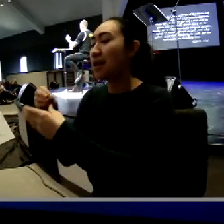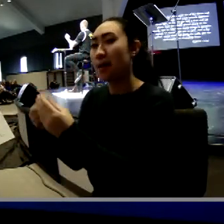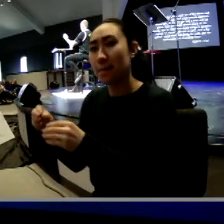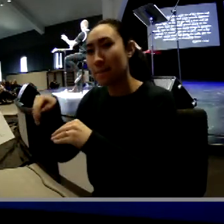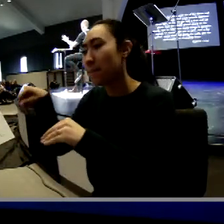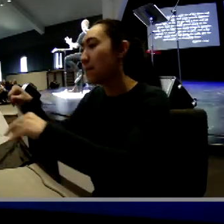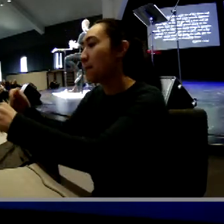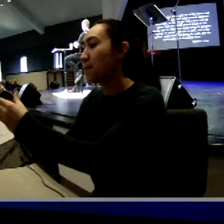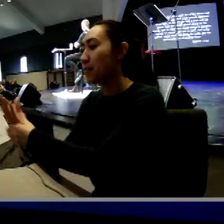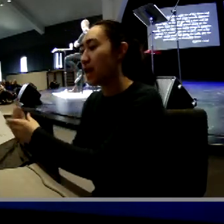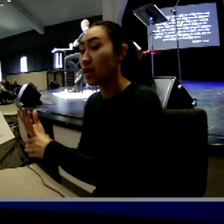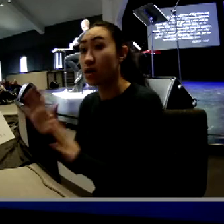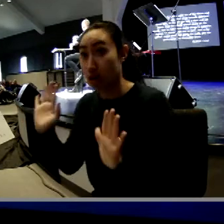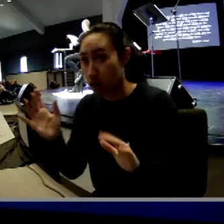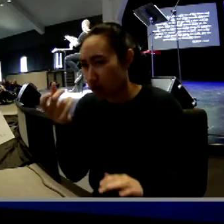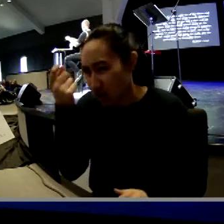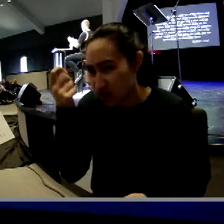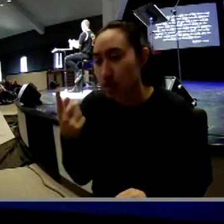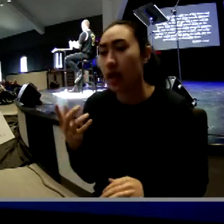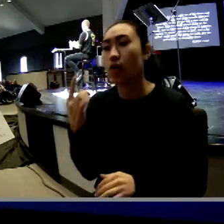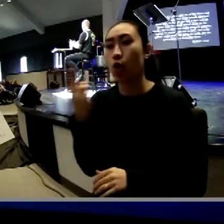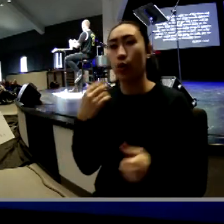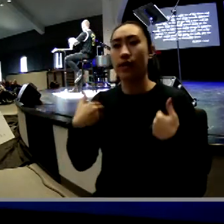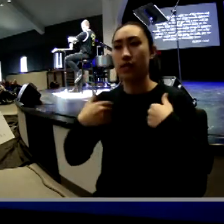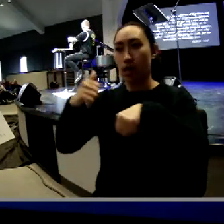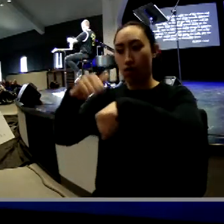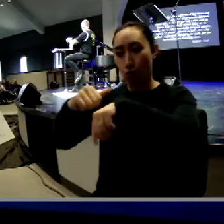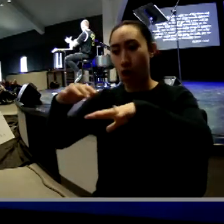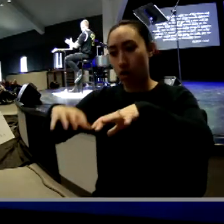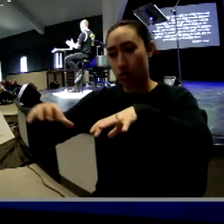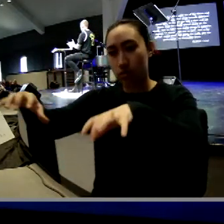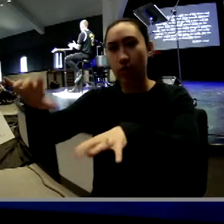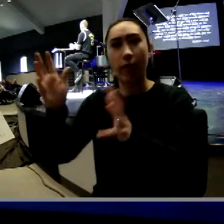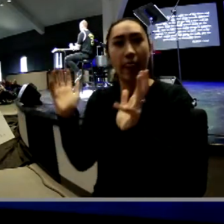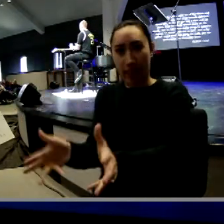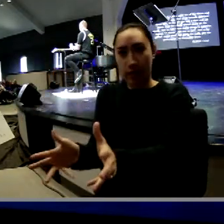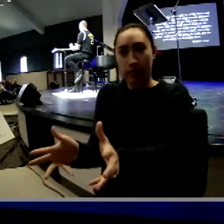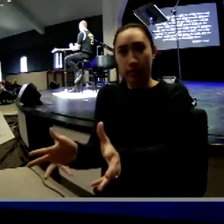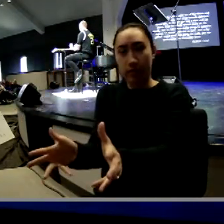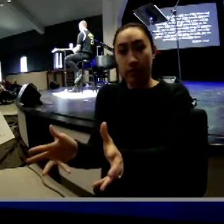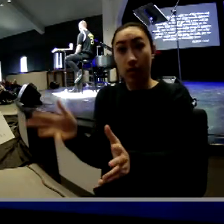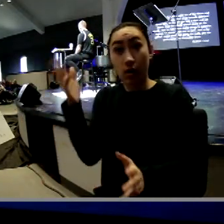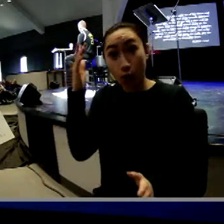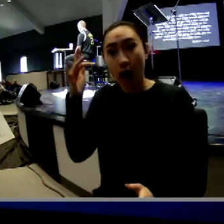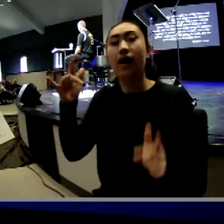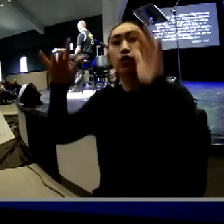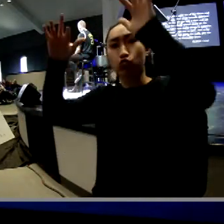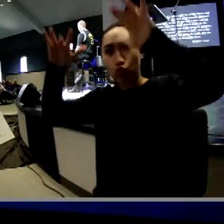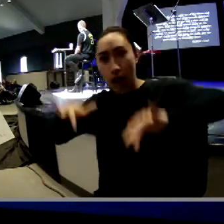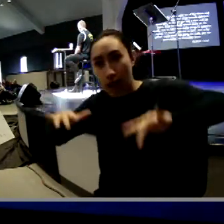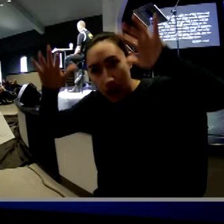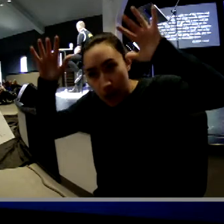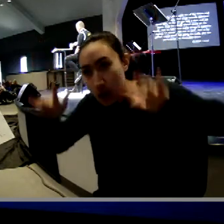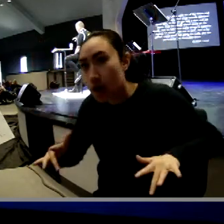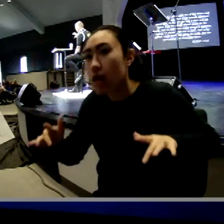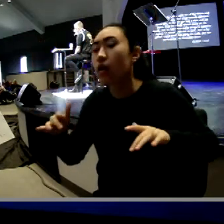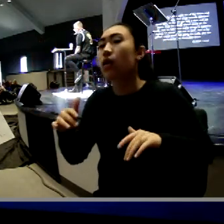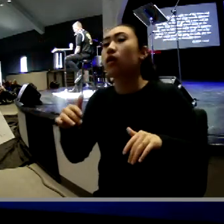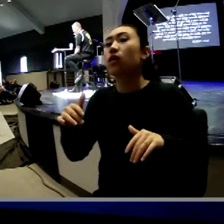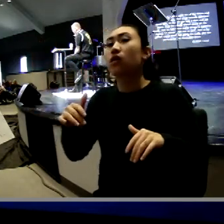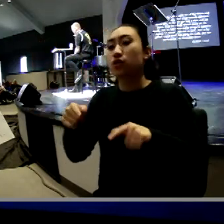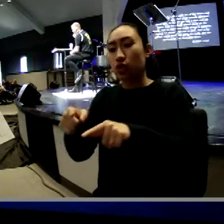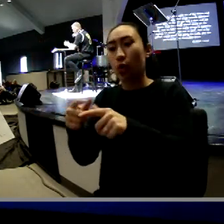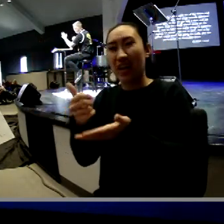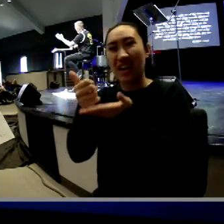shade, shelter. They helped erosion. The water would pool around them. So you got this